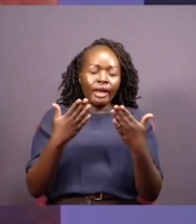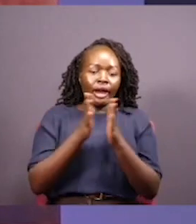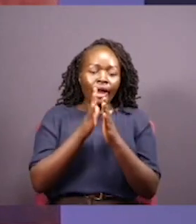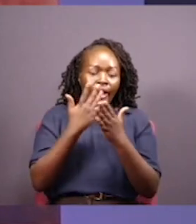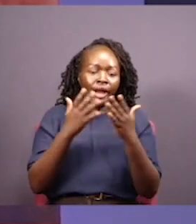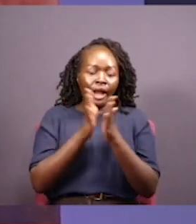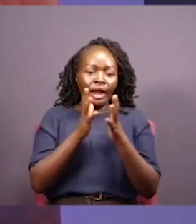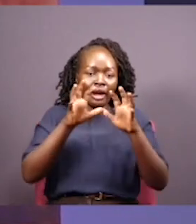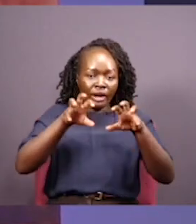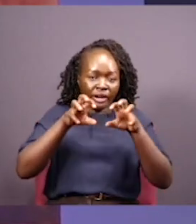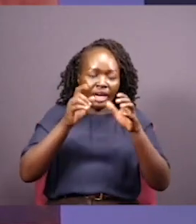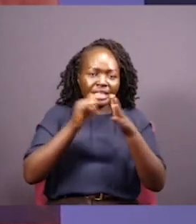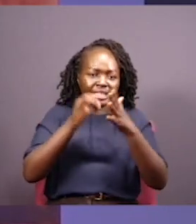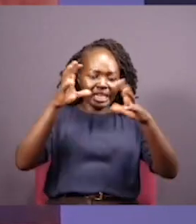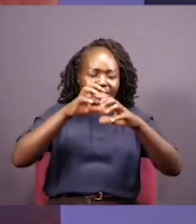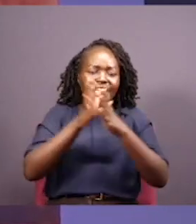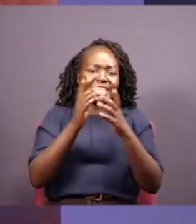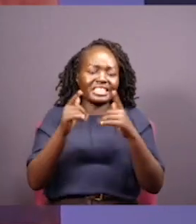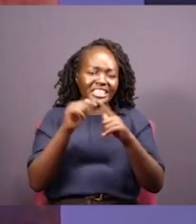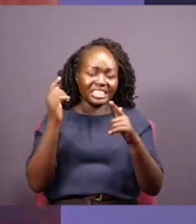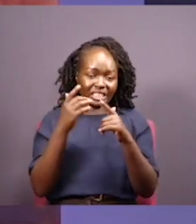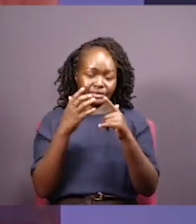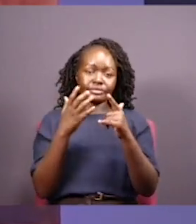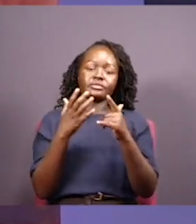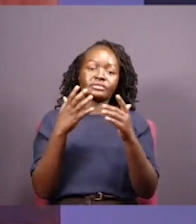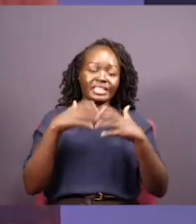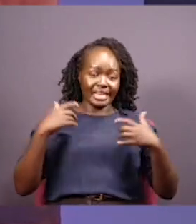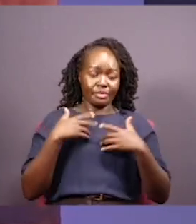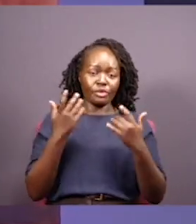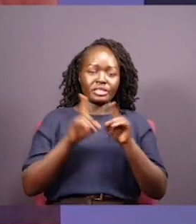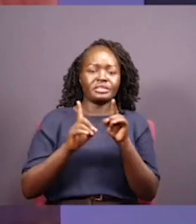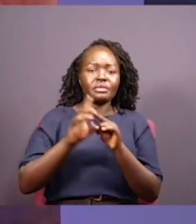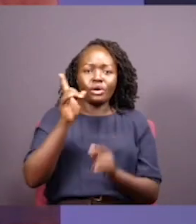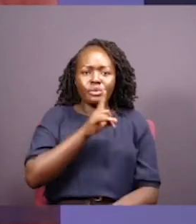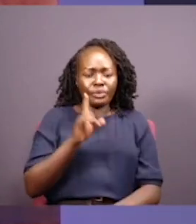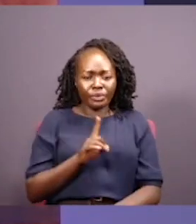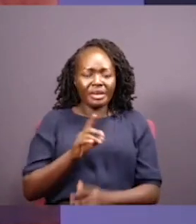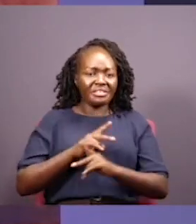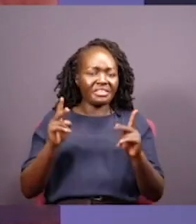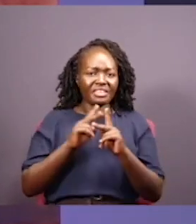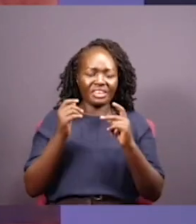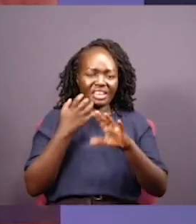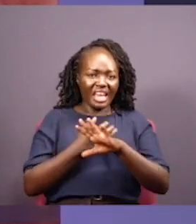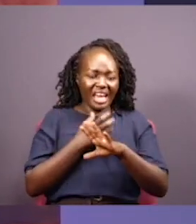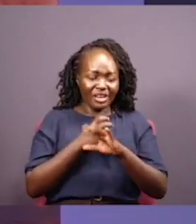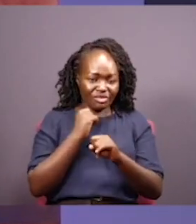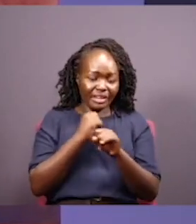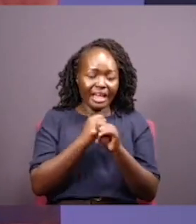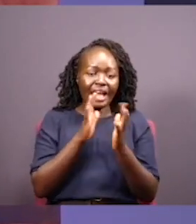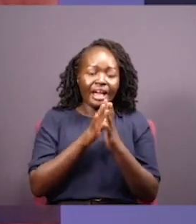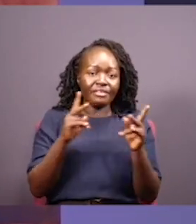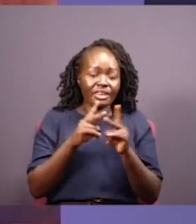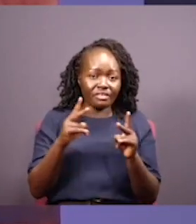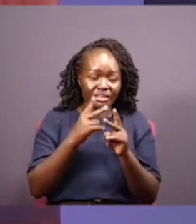and kill their prey. They are ferocious, they are aggressive predators, and they are vicious and